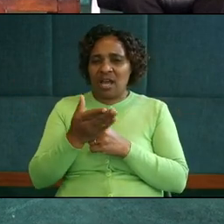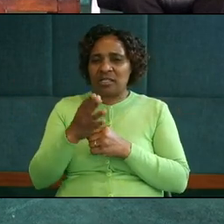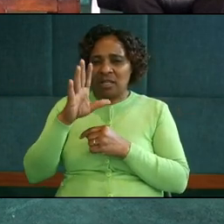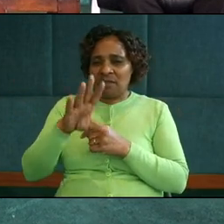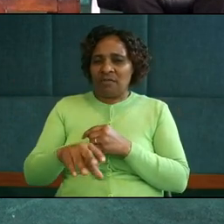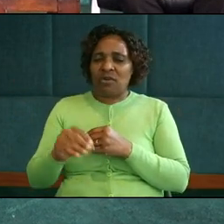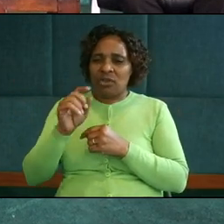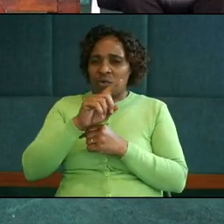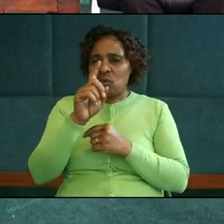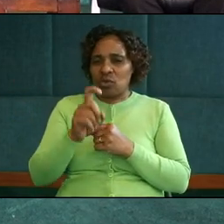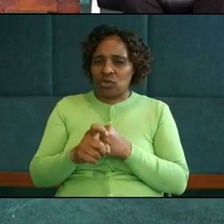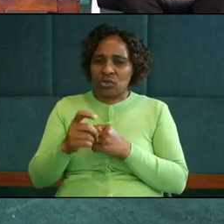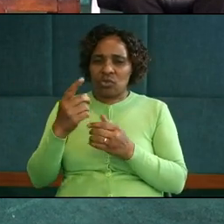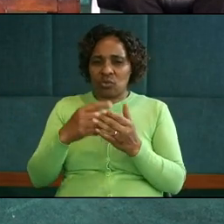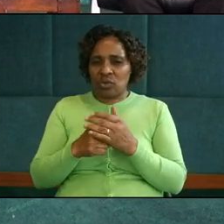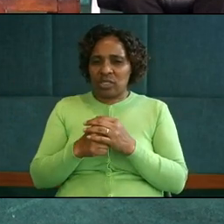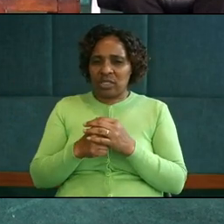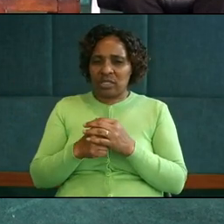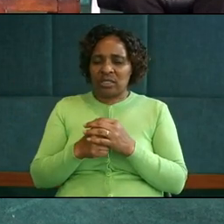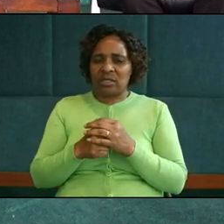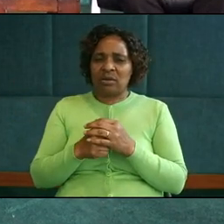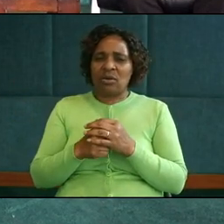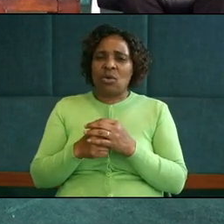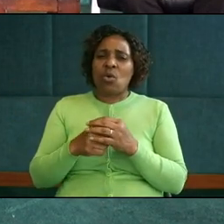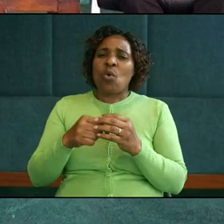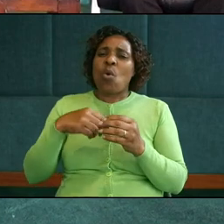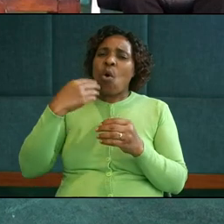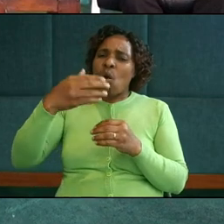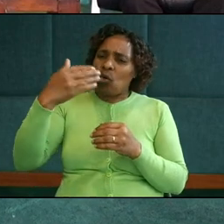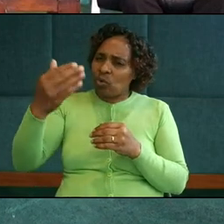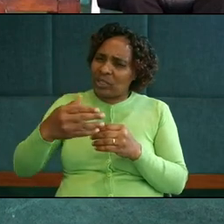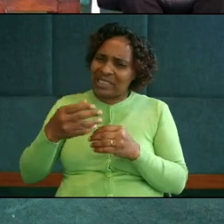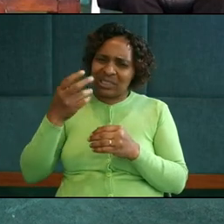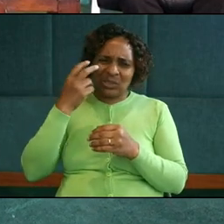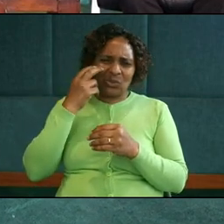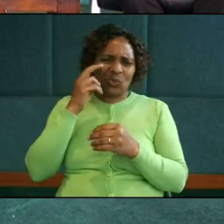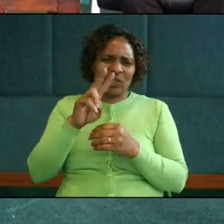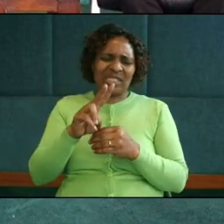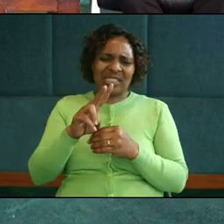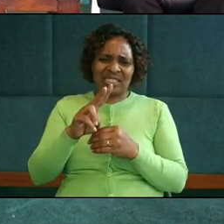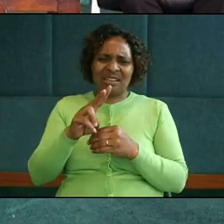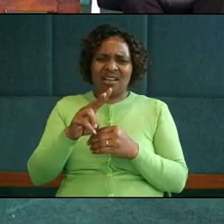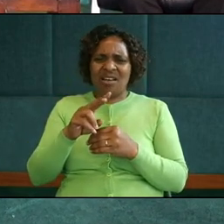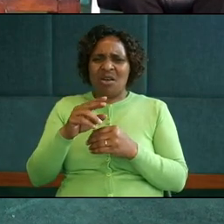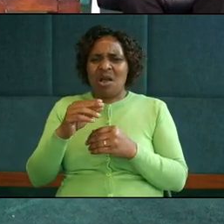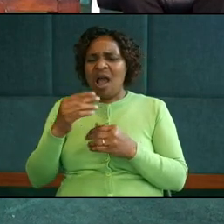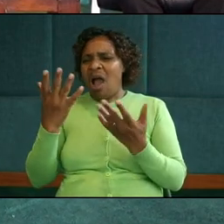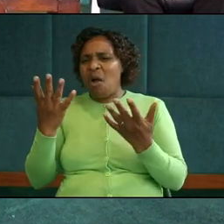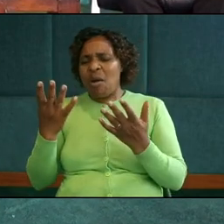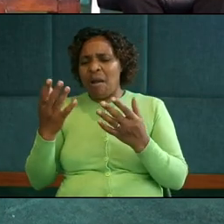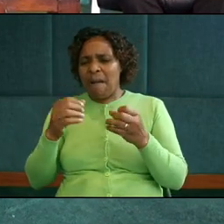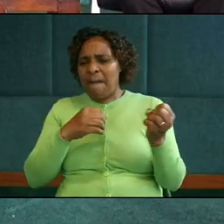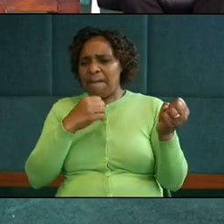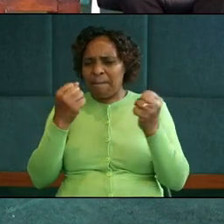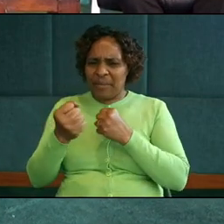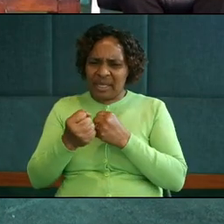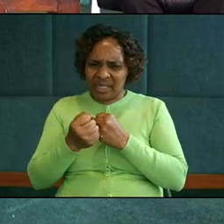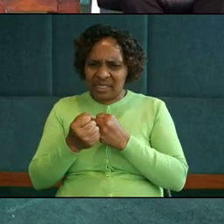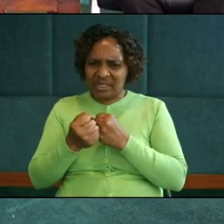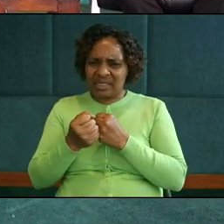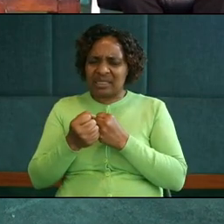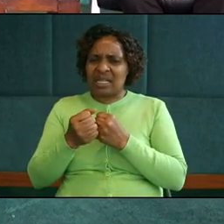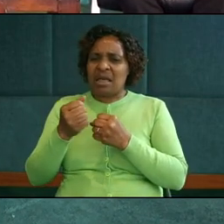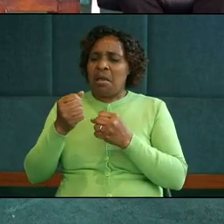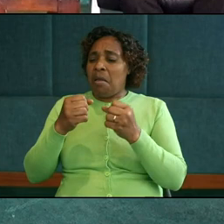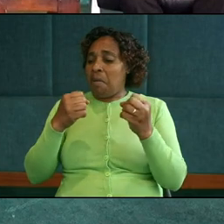to that question is we often look at power as some mystical power, as some mystical